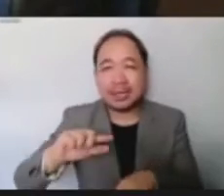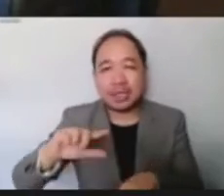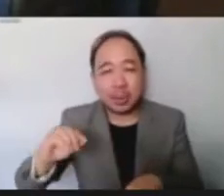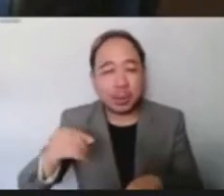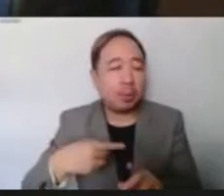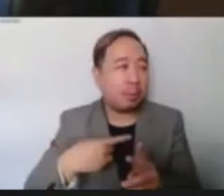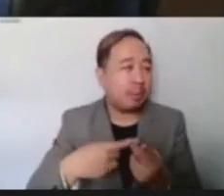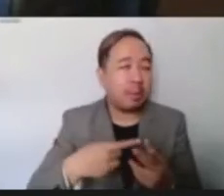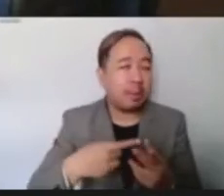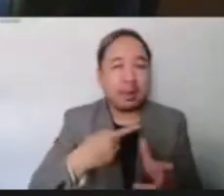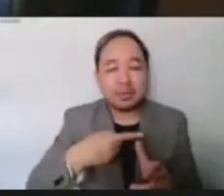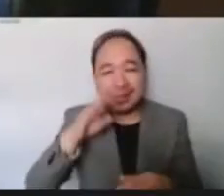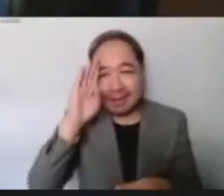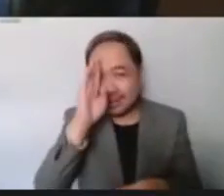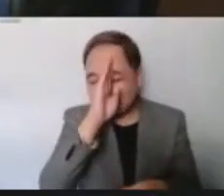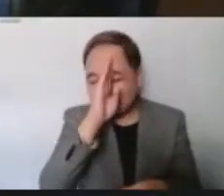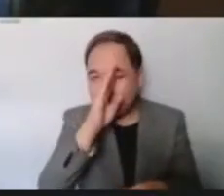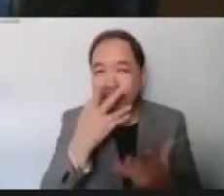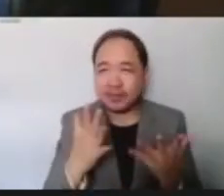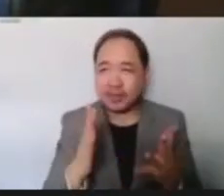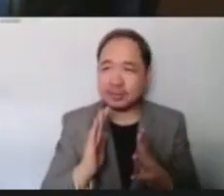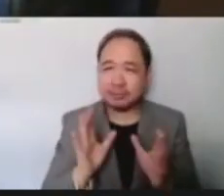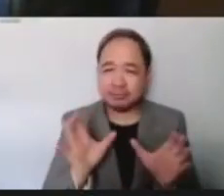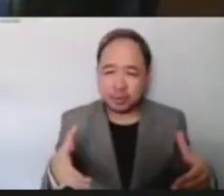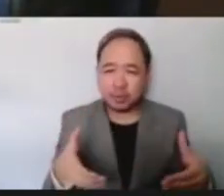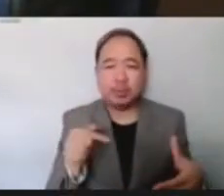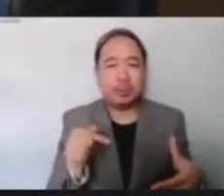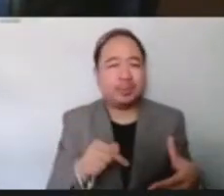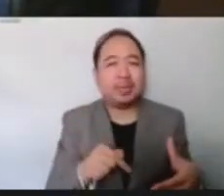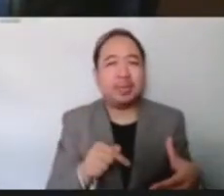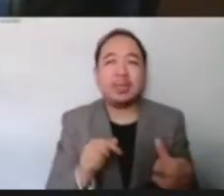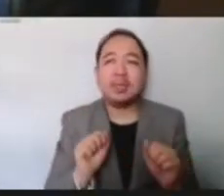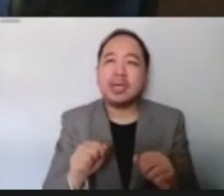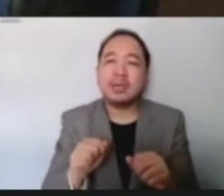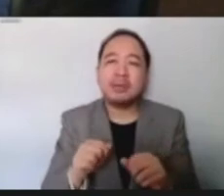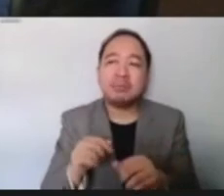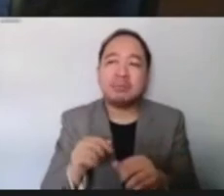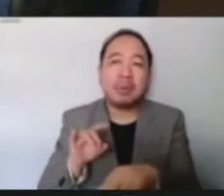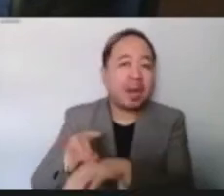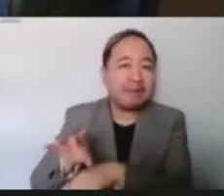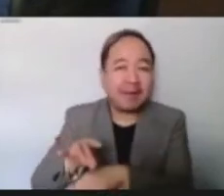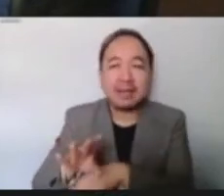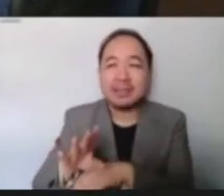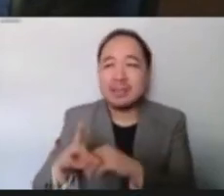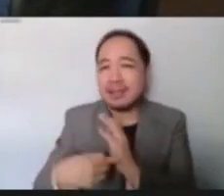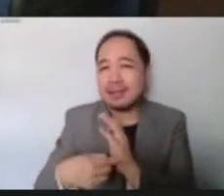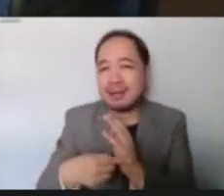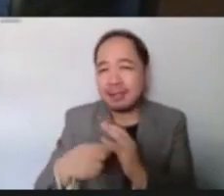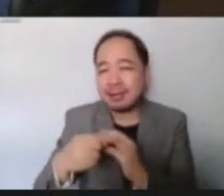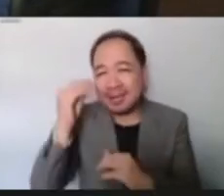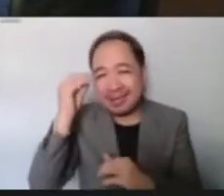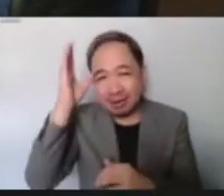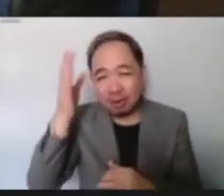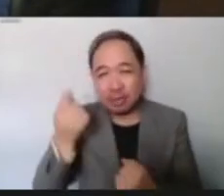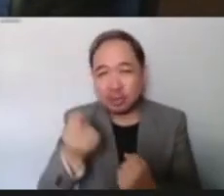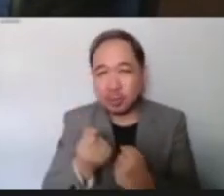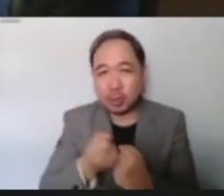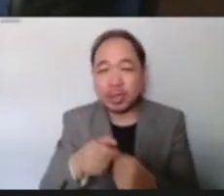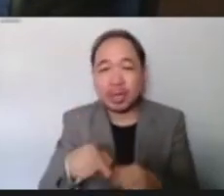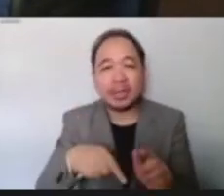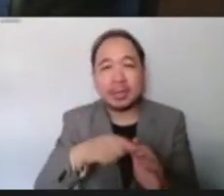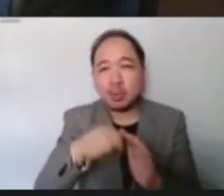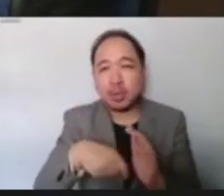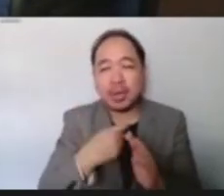been established and made operational to provide Technical and knowledge support to the program at various levels